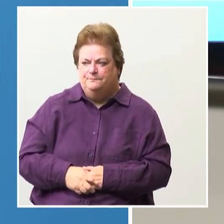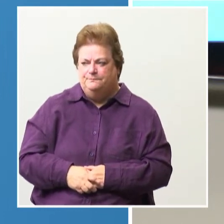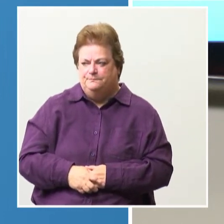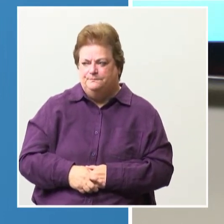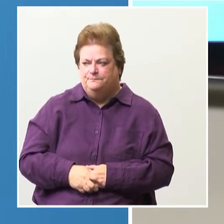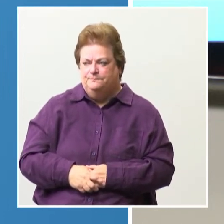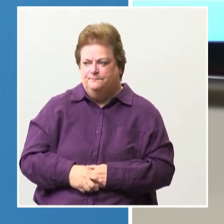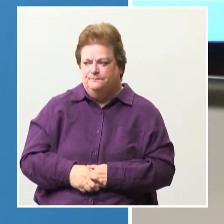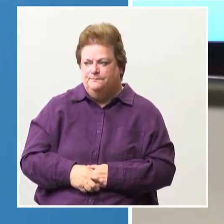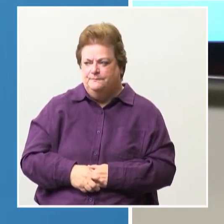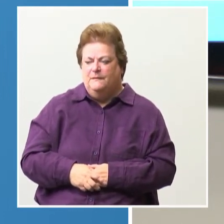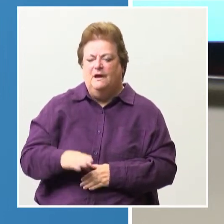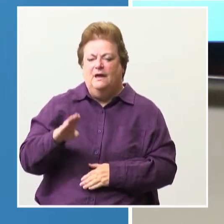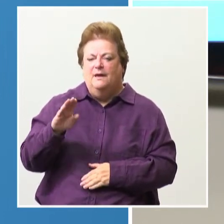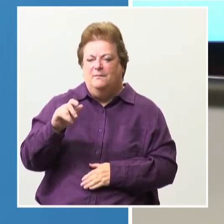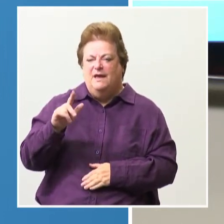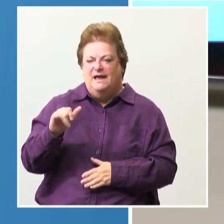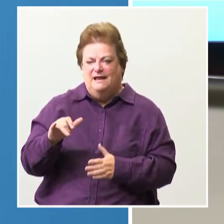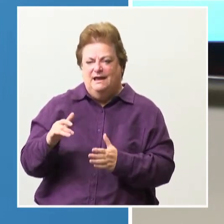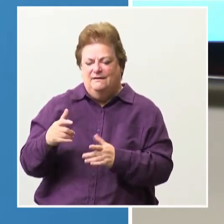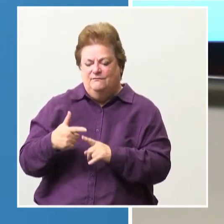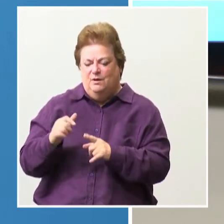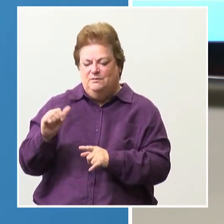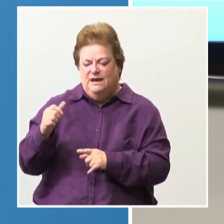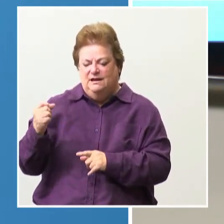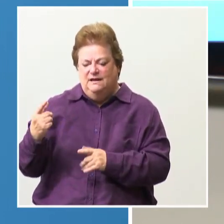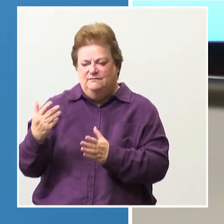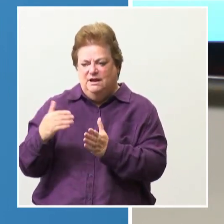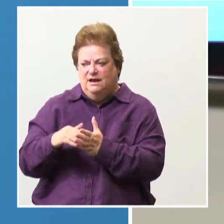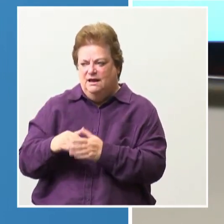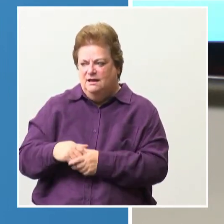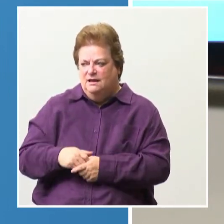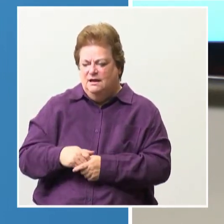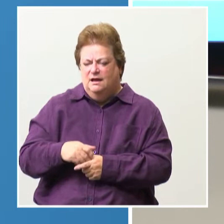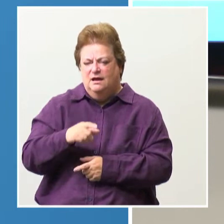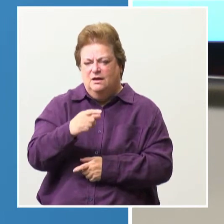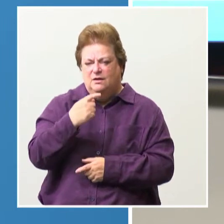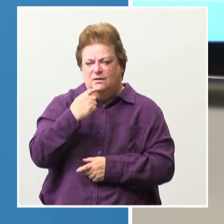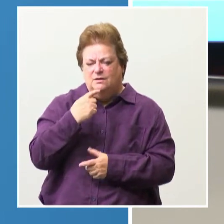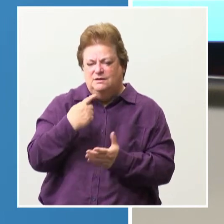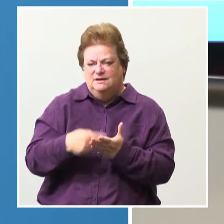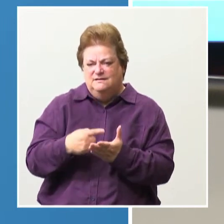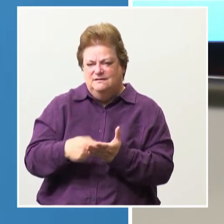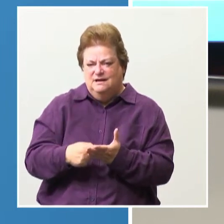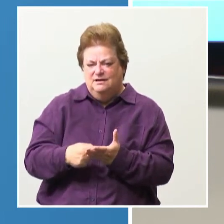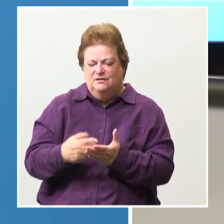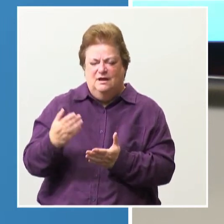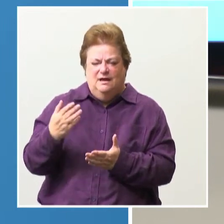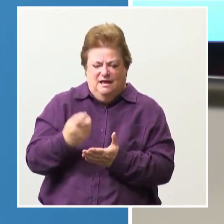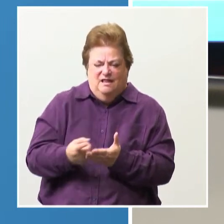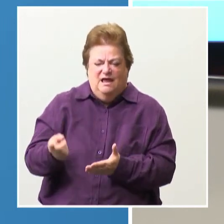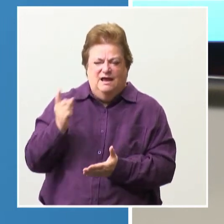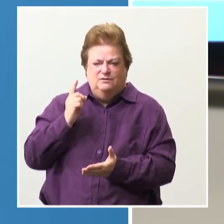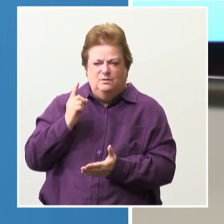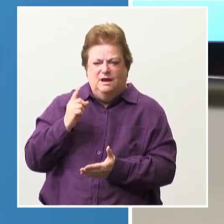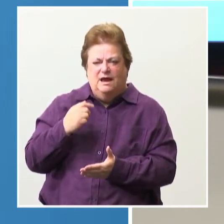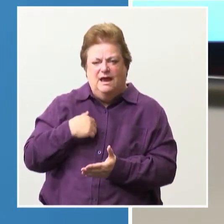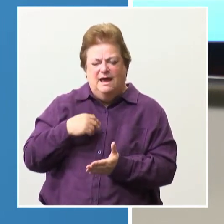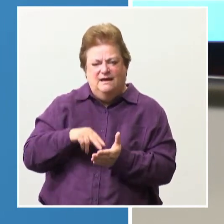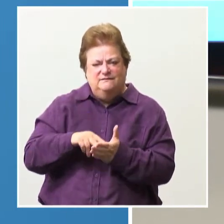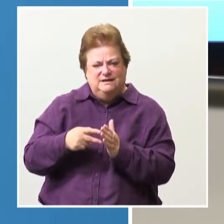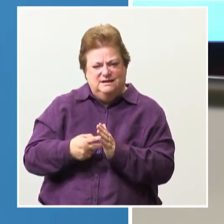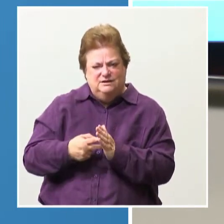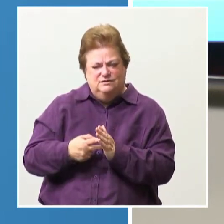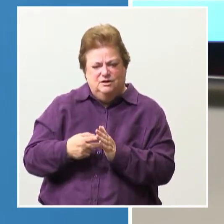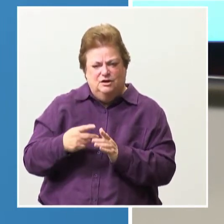This is Bailey again. I believe that it was discussed in the last press conference that there was an intention